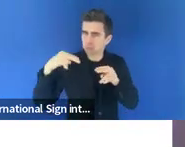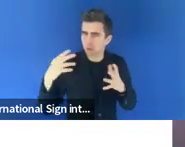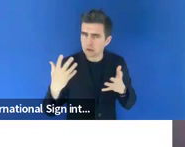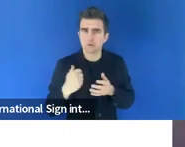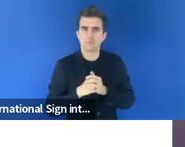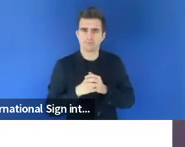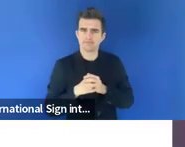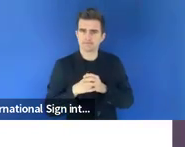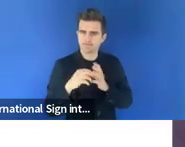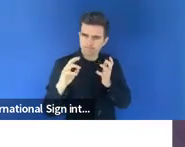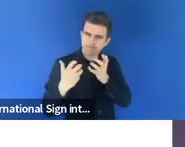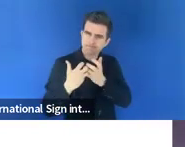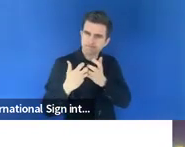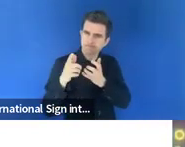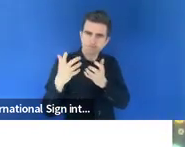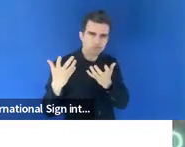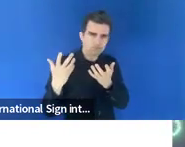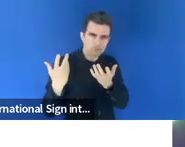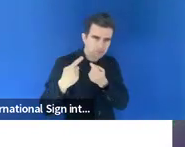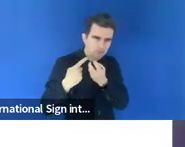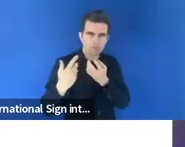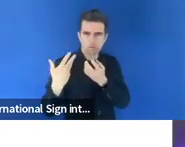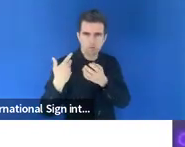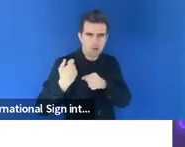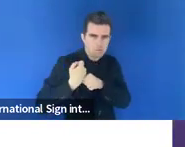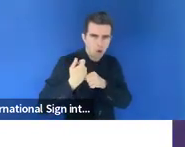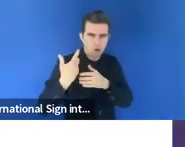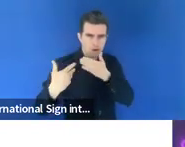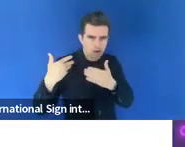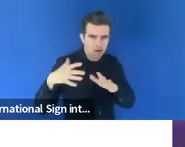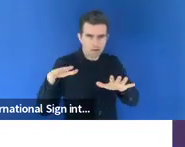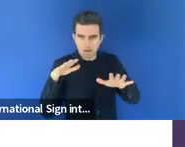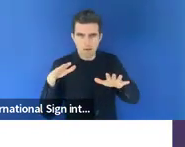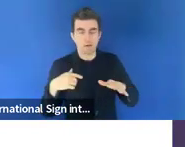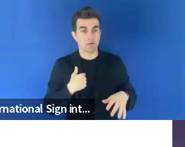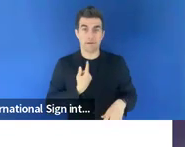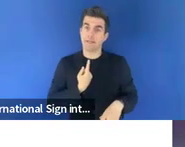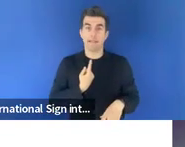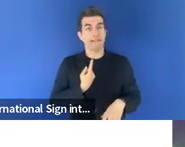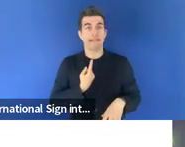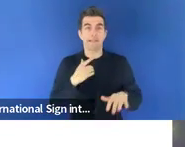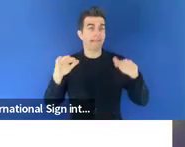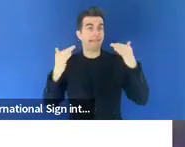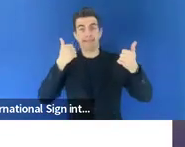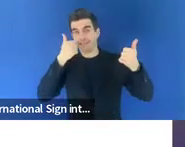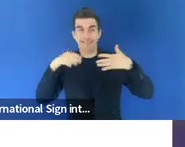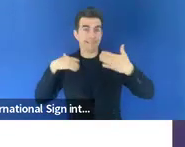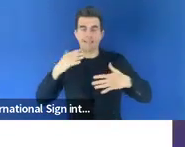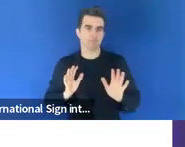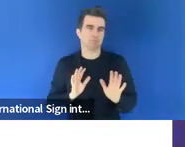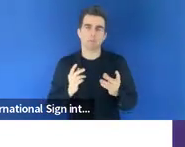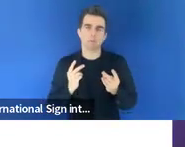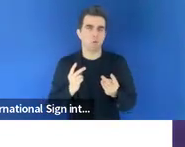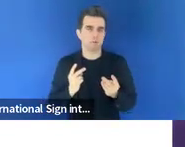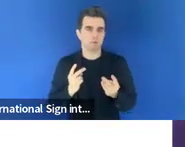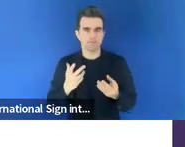ourselves with the stakeholders' needs. And so what that means is you need to be connecting to your stakeholders as